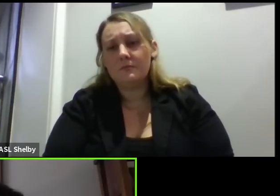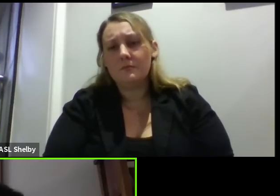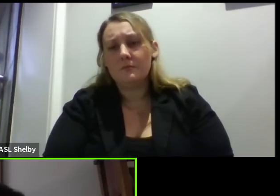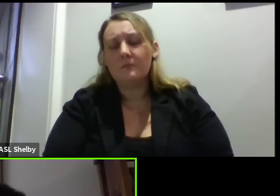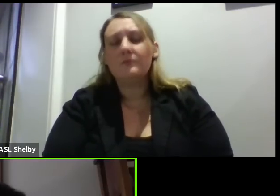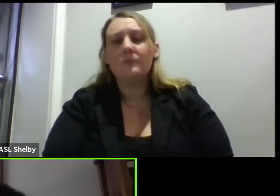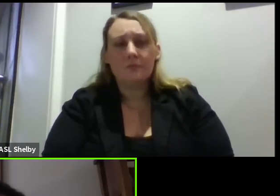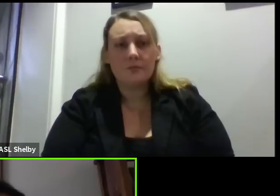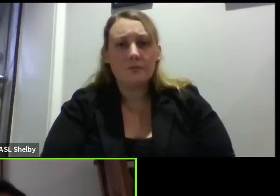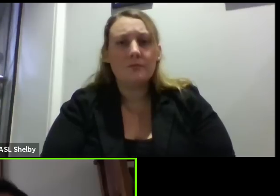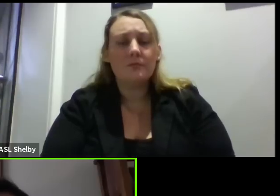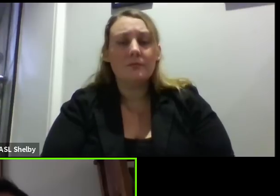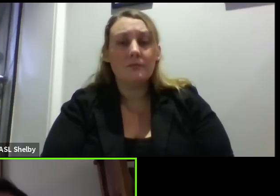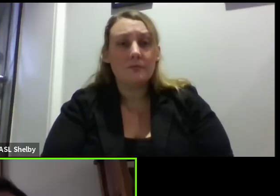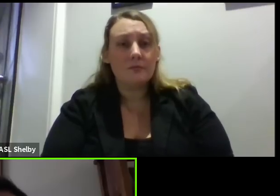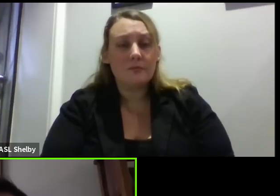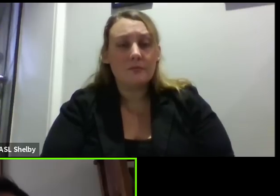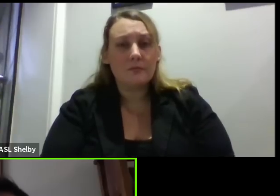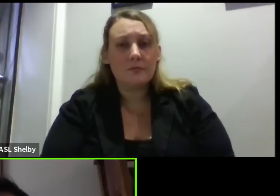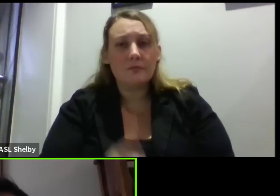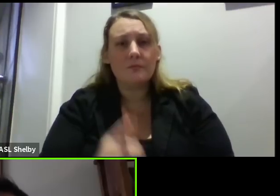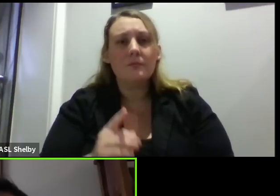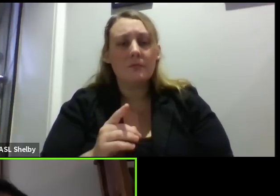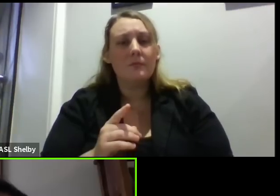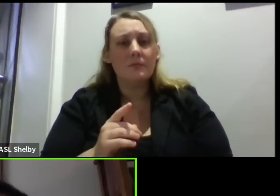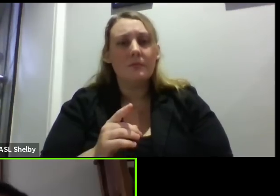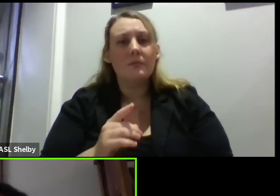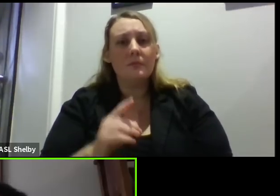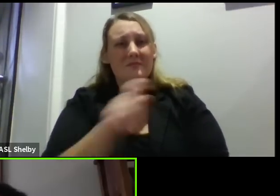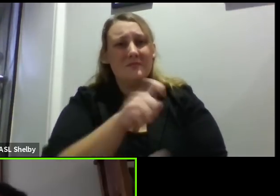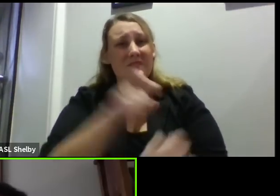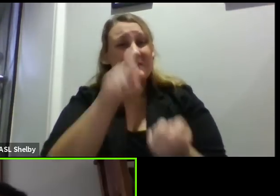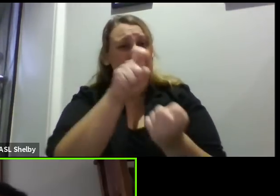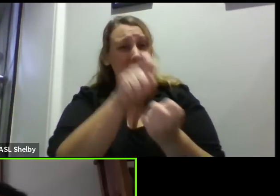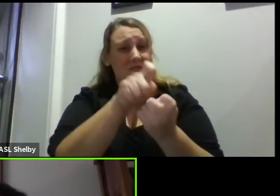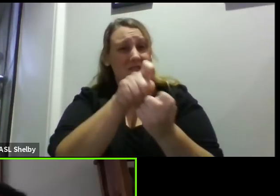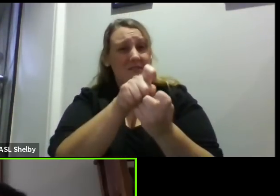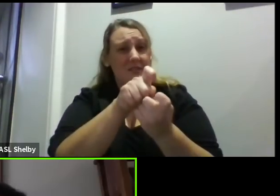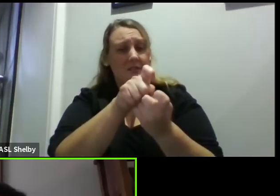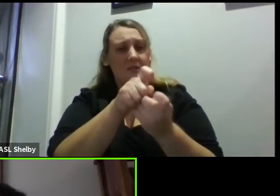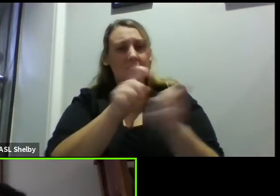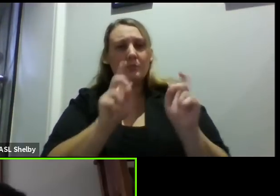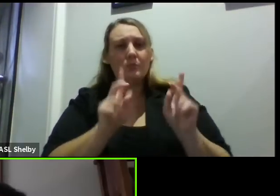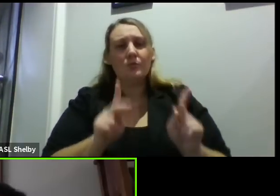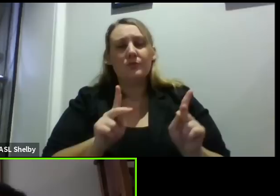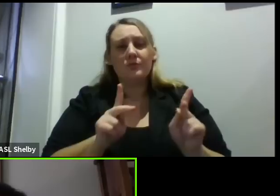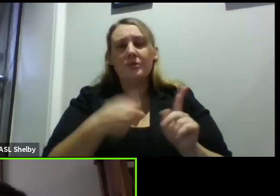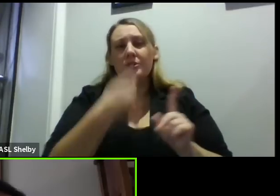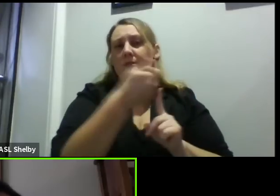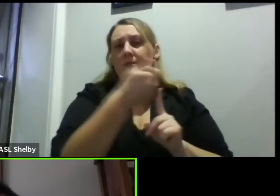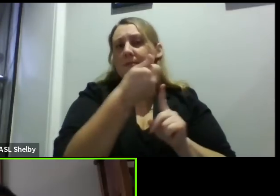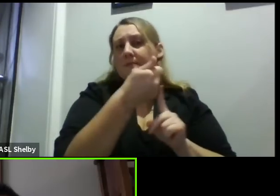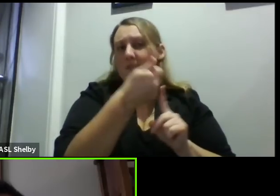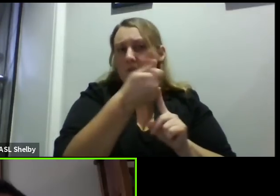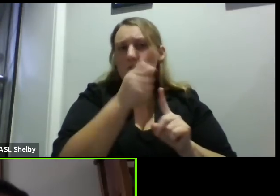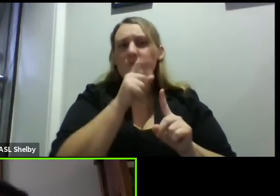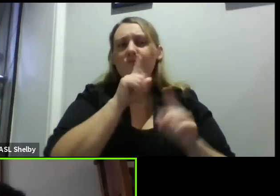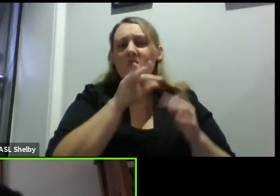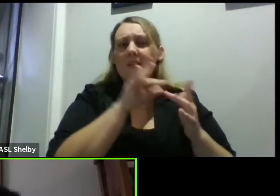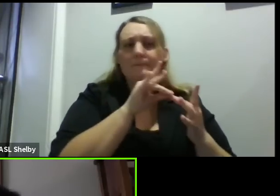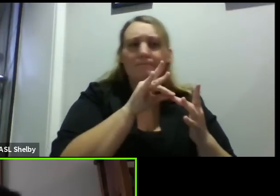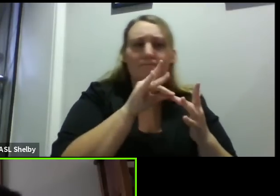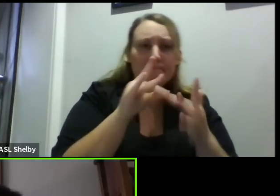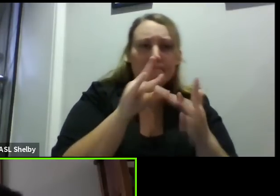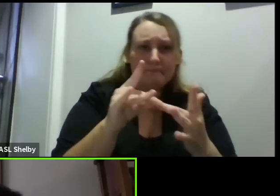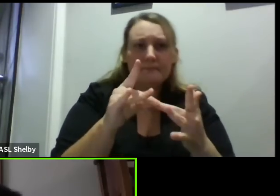Focusing on one specific person who did a lot to spearhead the plight of transgender women here in